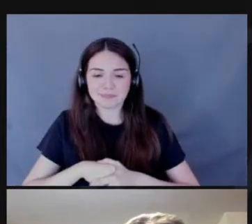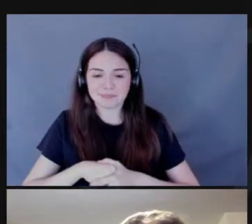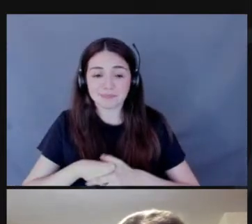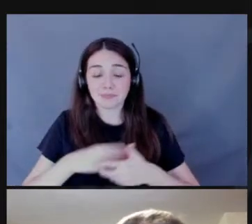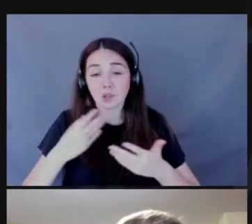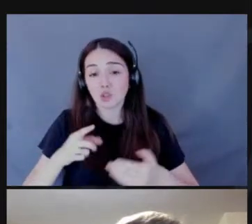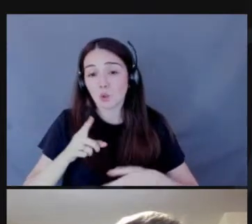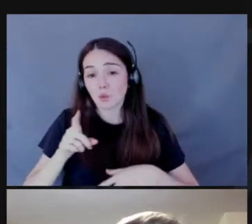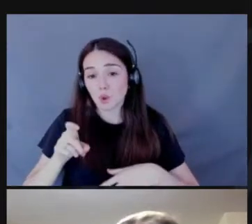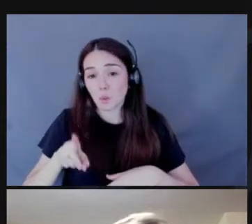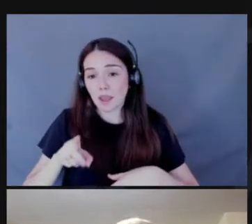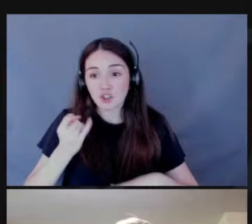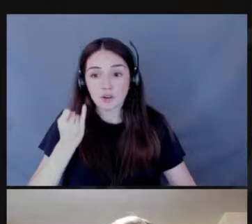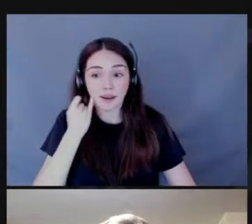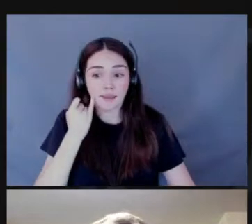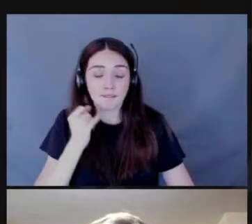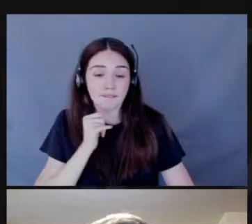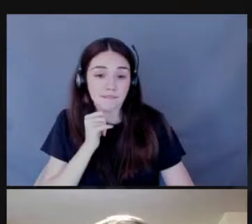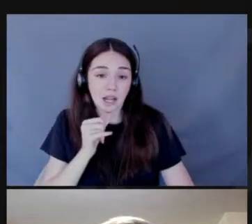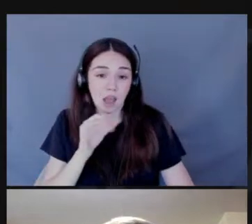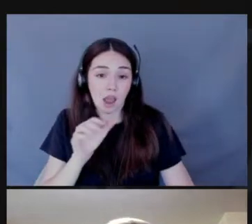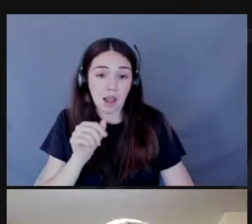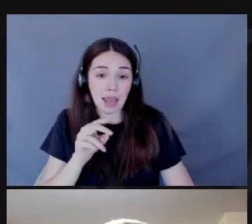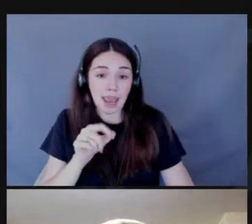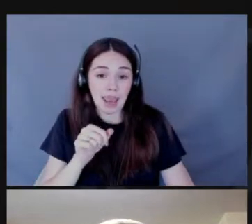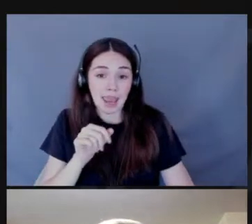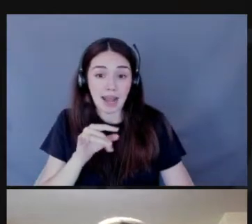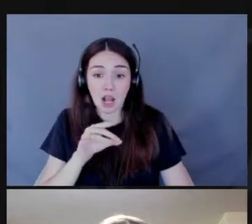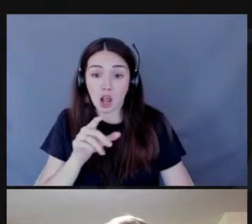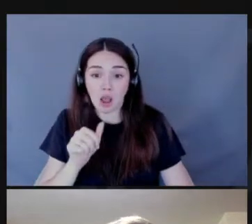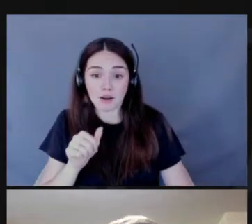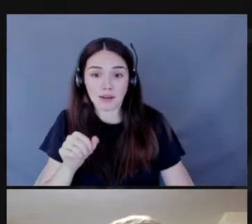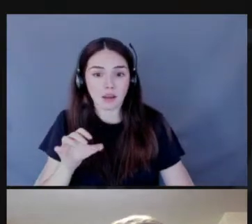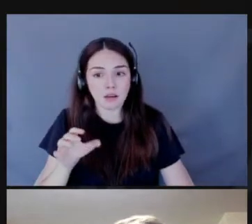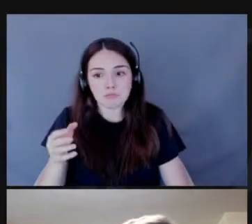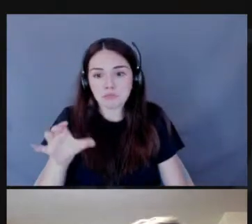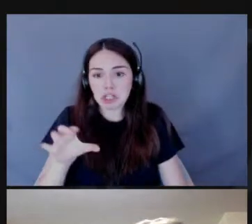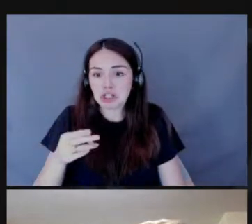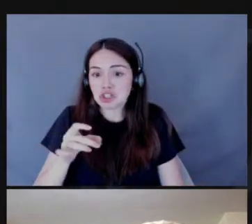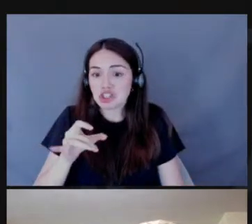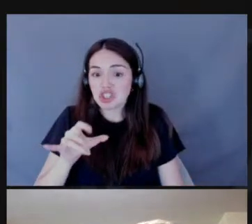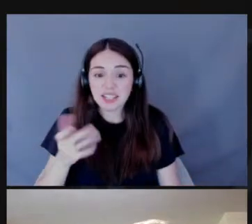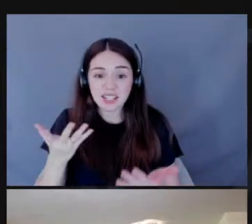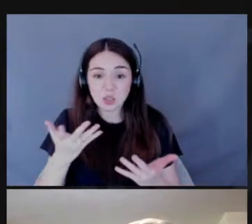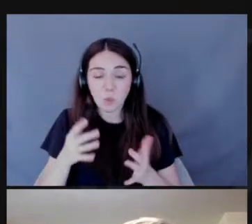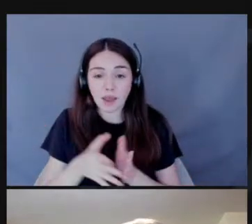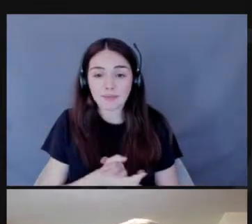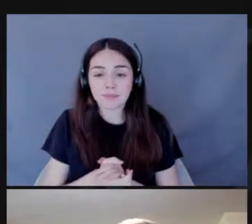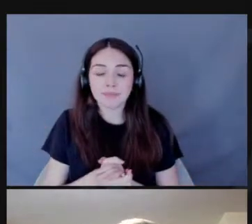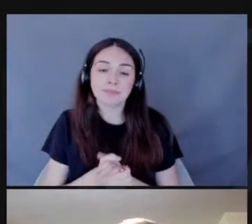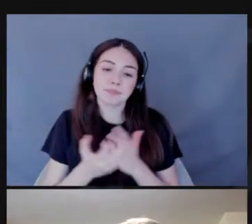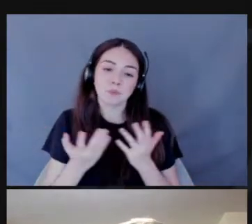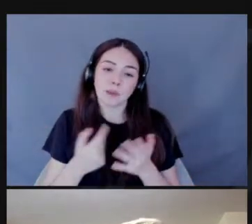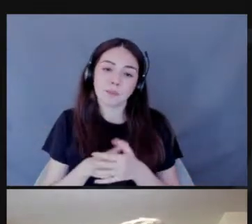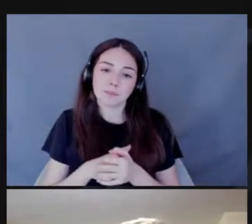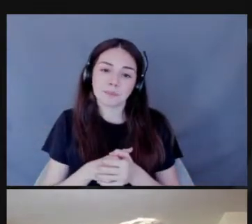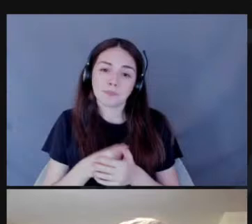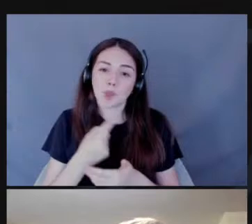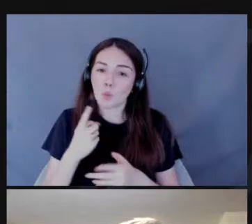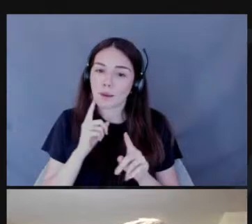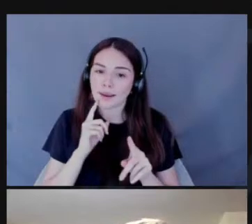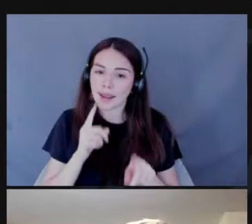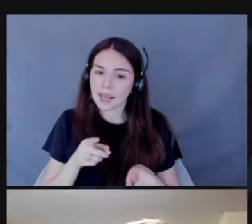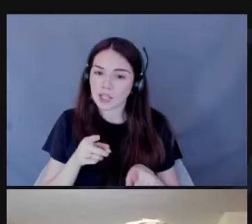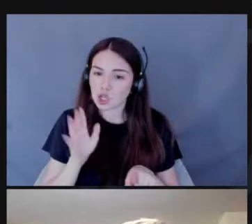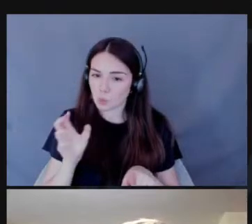if not an anaconda, what was Chessie? Well, one answer, and we will return to